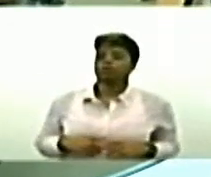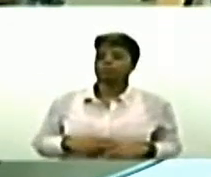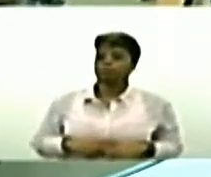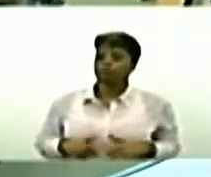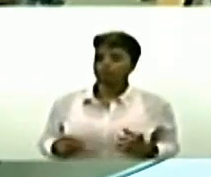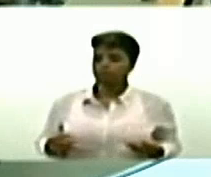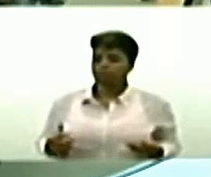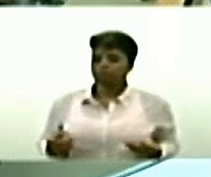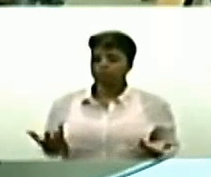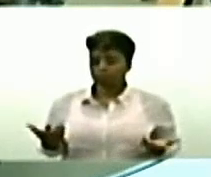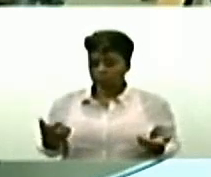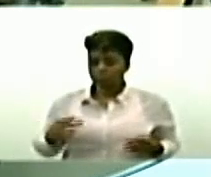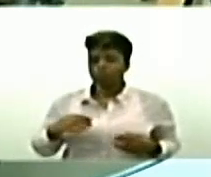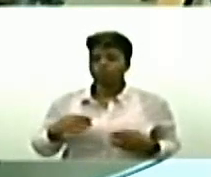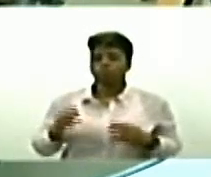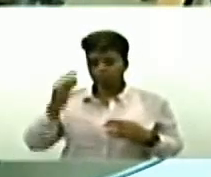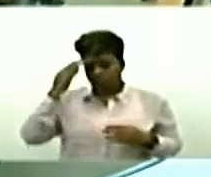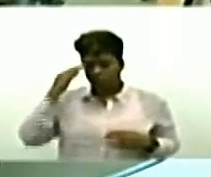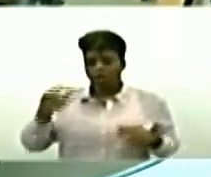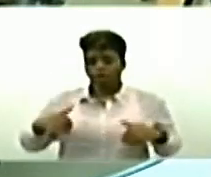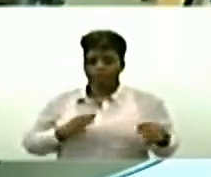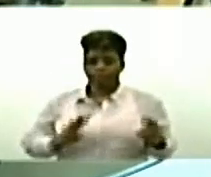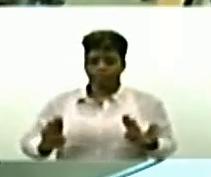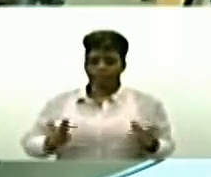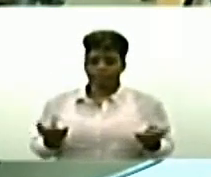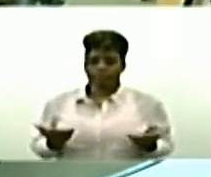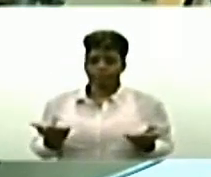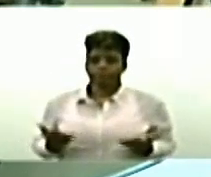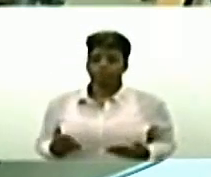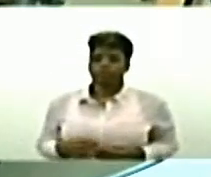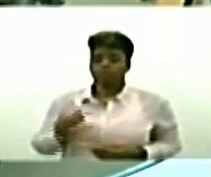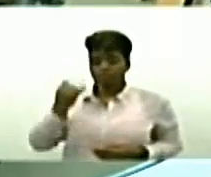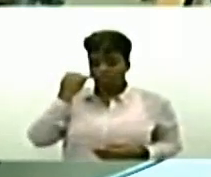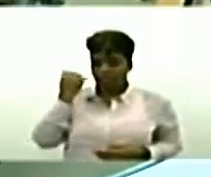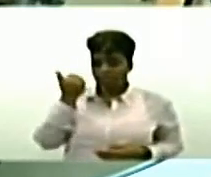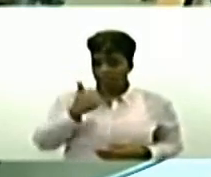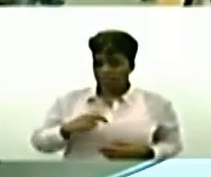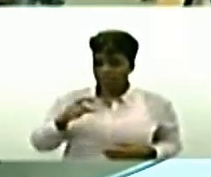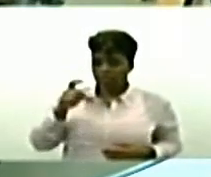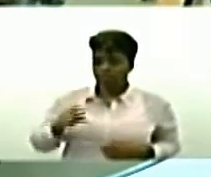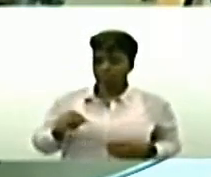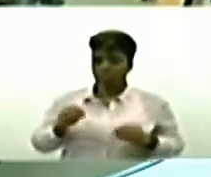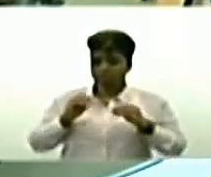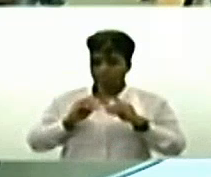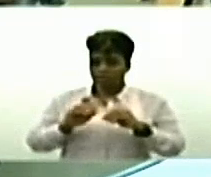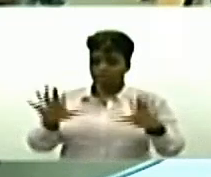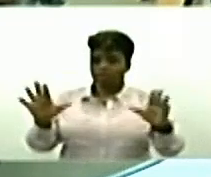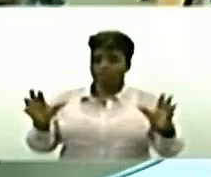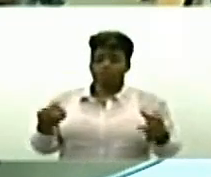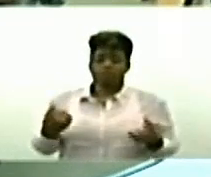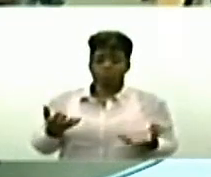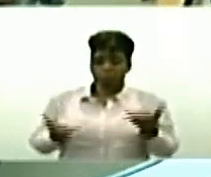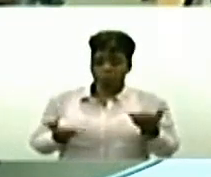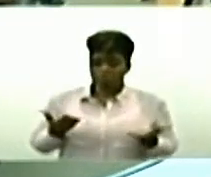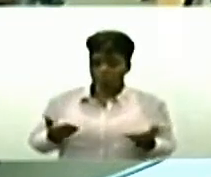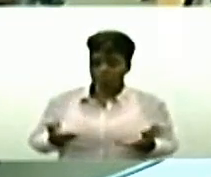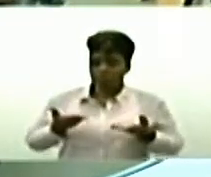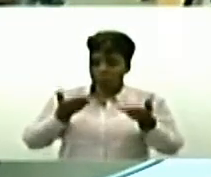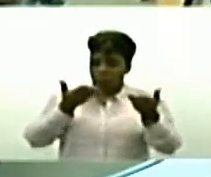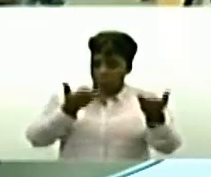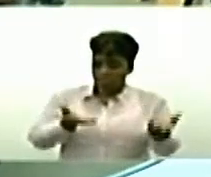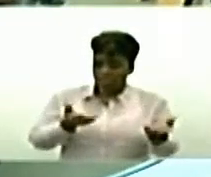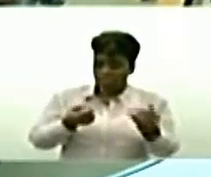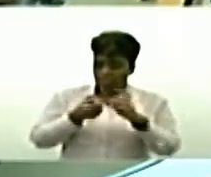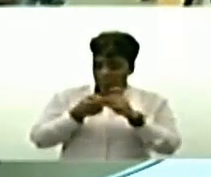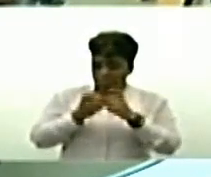would apply. So if there's anything you want clarified or you want to offer an amendment to anything, this